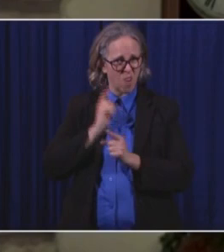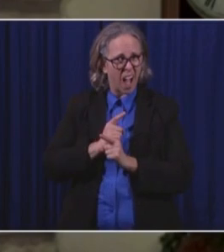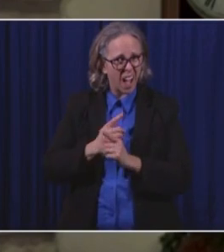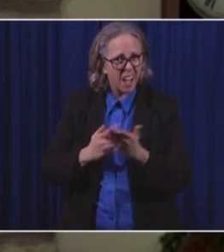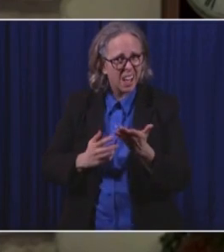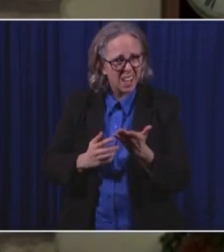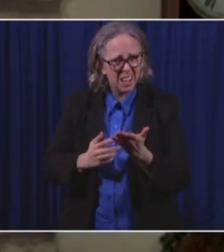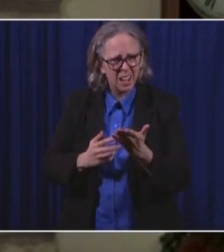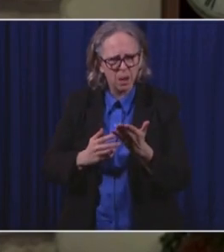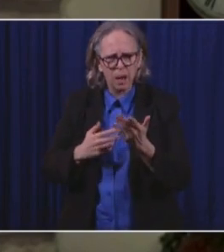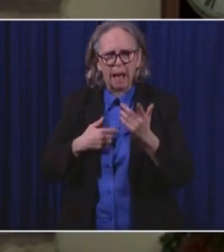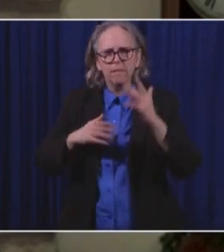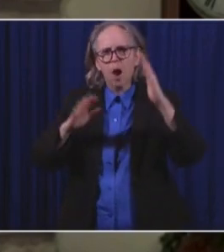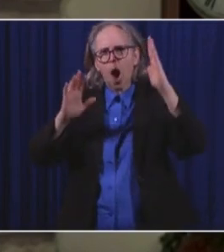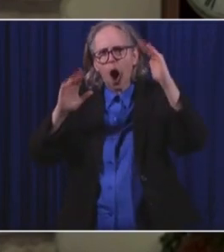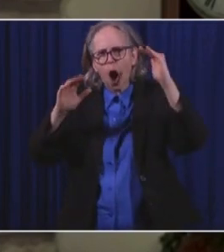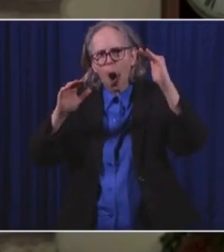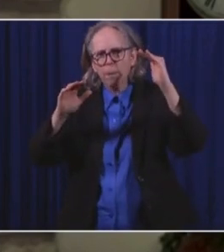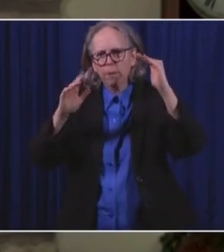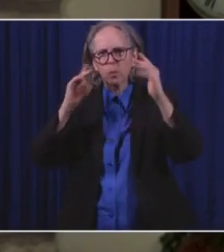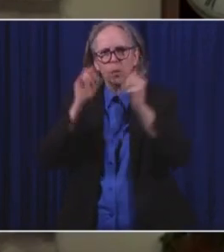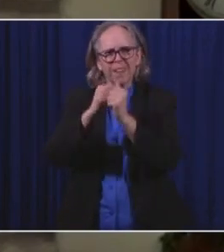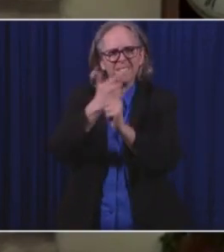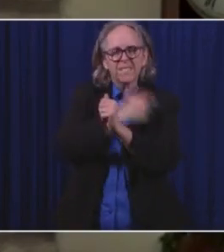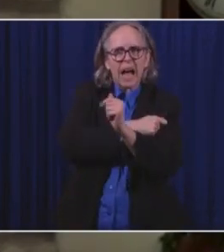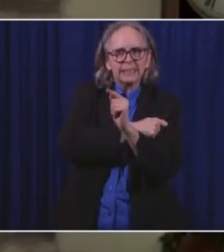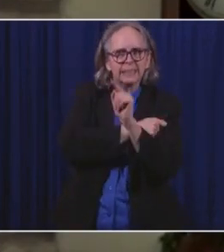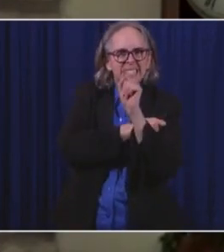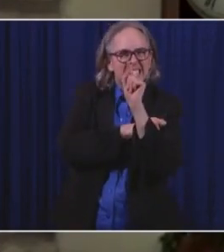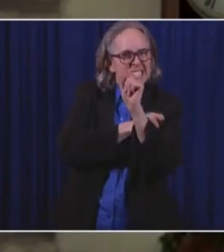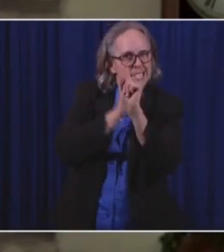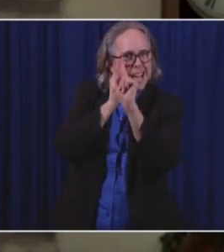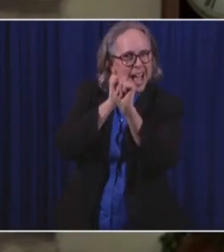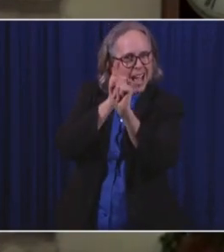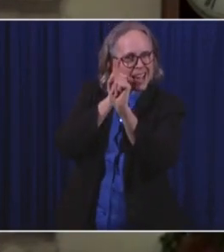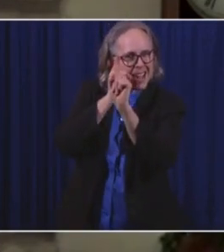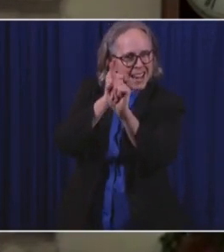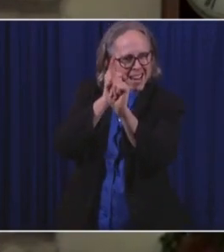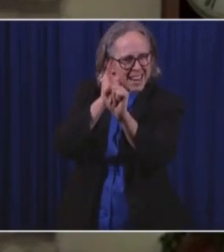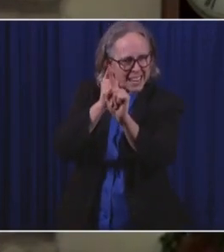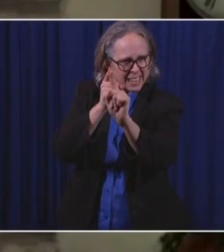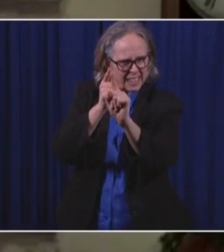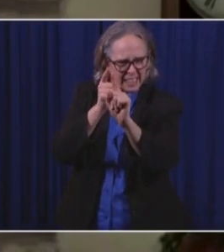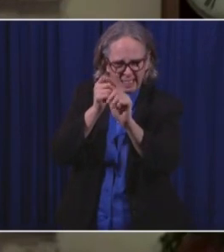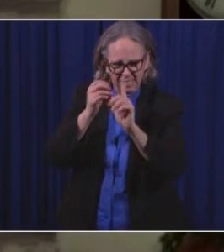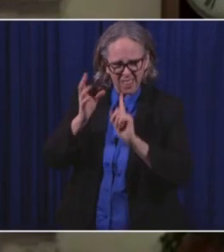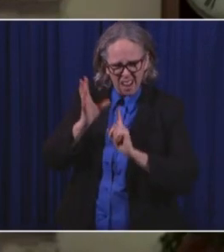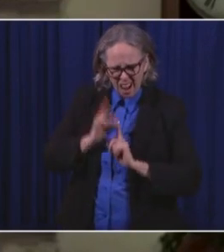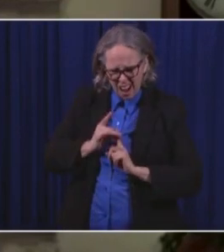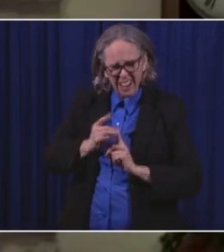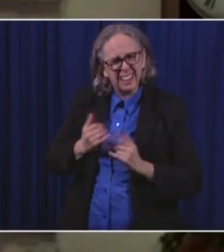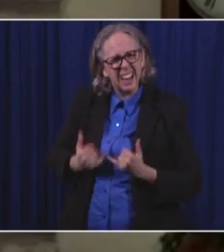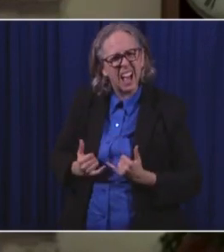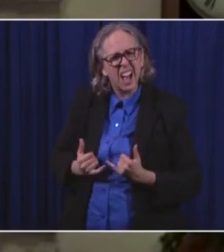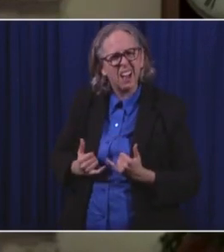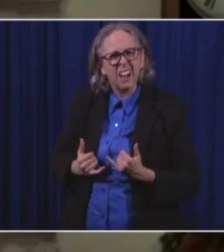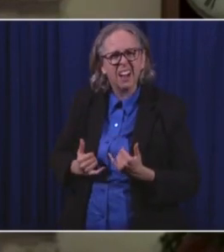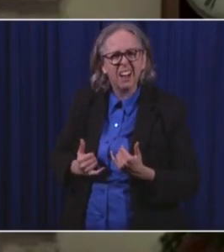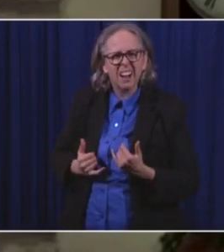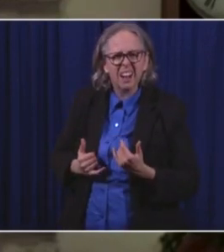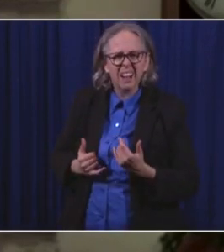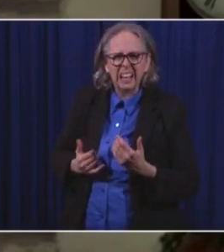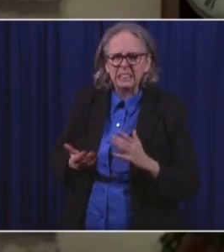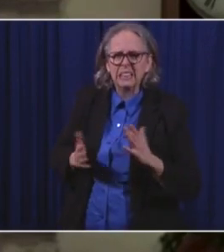the way, what a great, seems to be almost an extra tragedy if someone gets the COVID now and does not